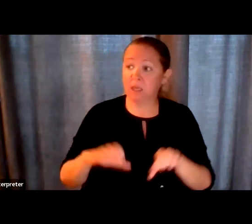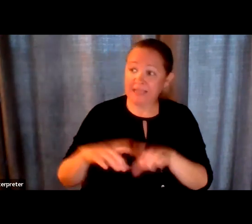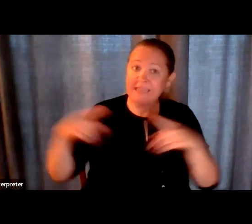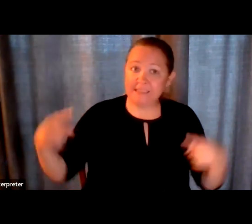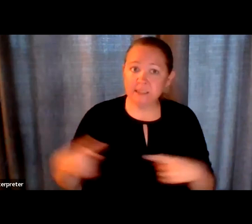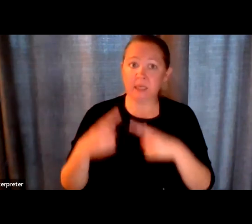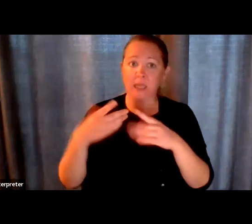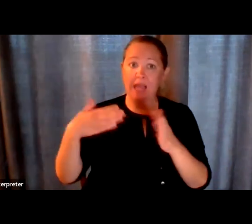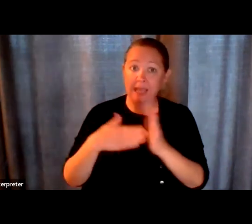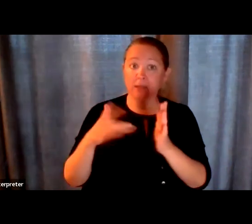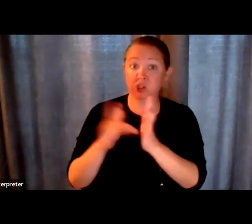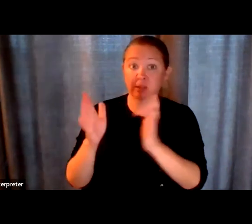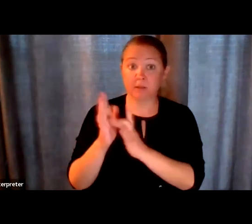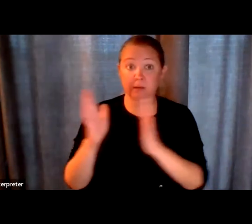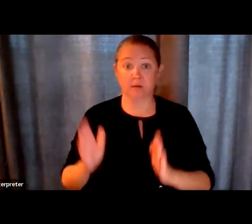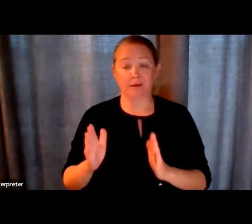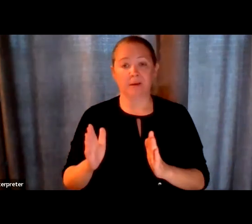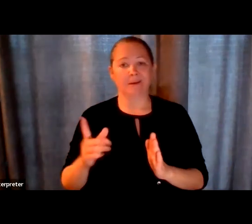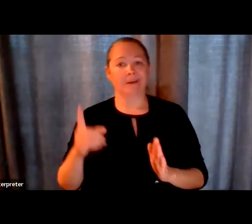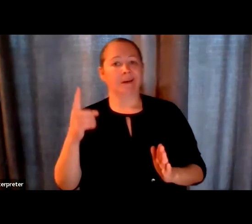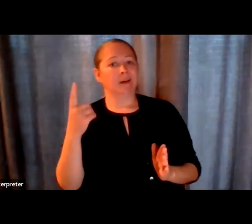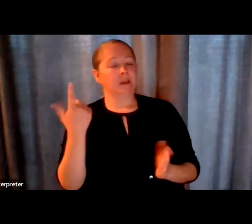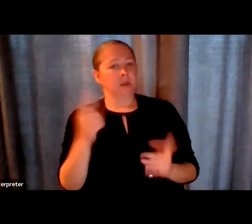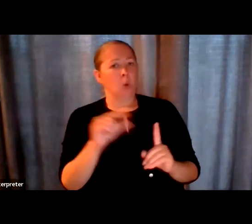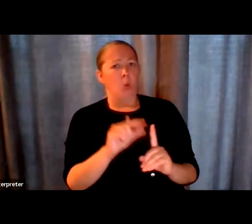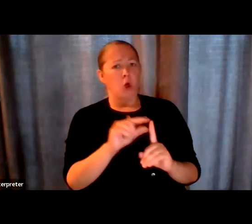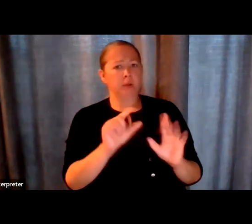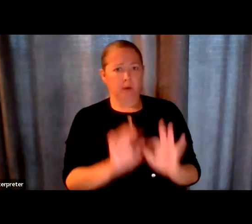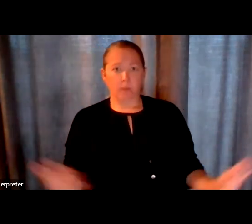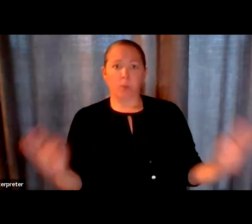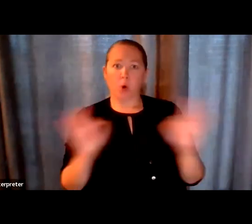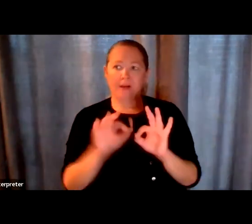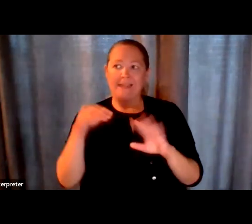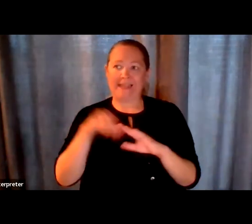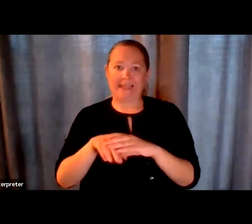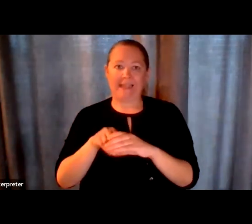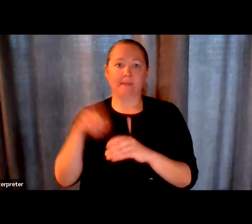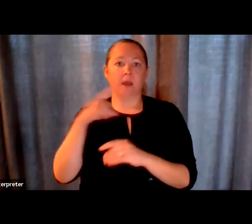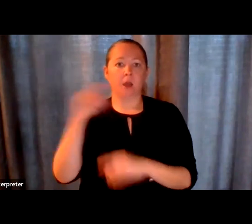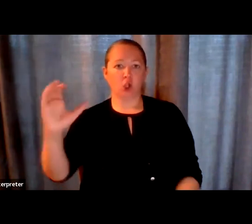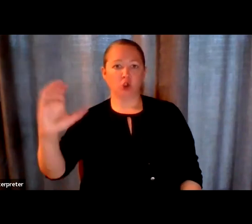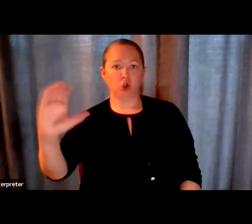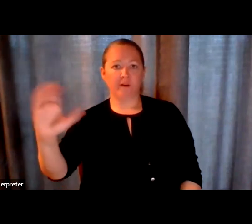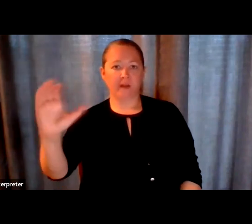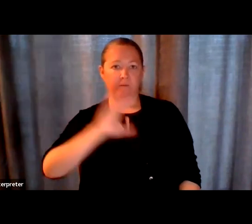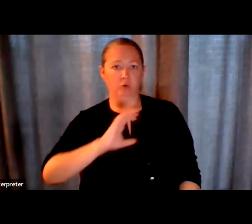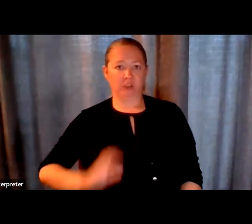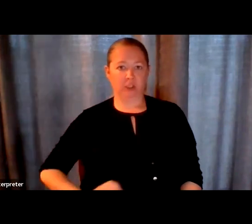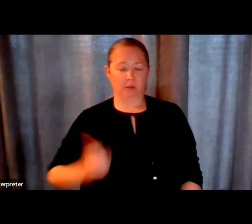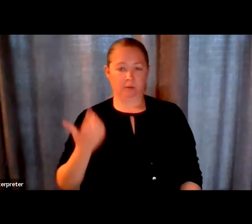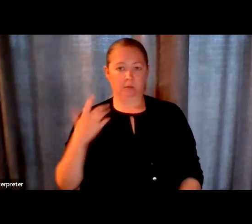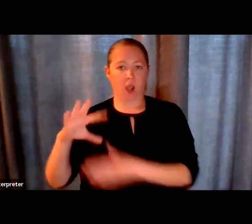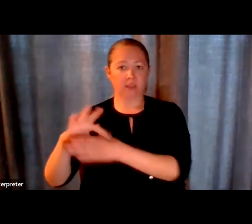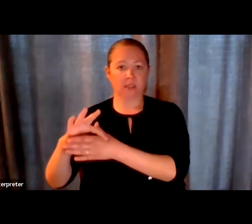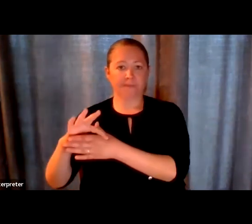like semantics, but these are words that are very important within the conservative Christian context. And the sad